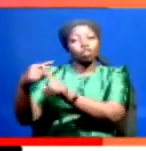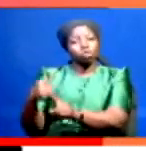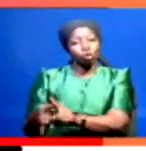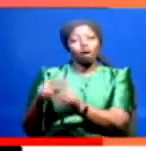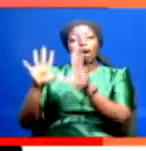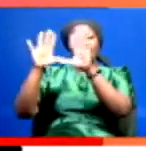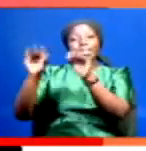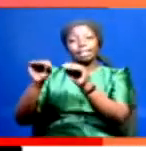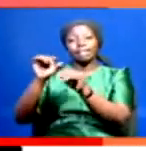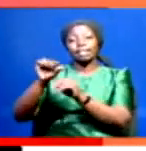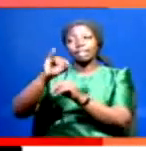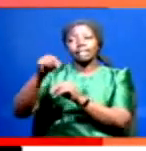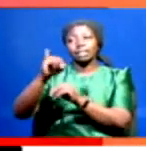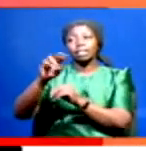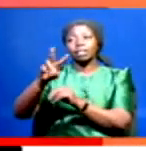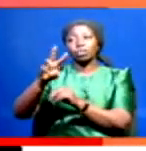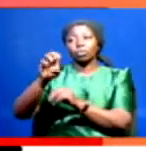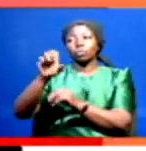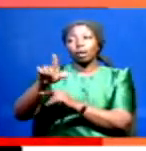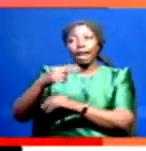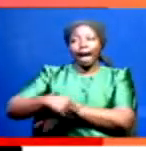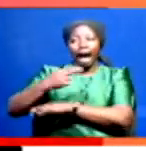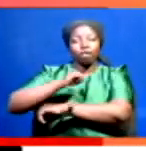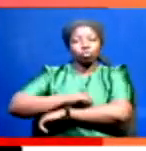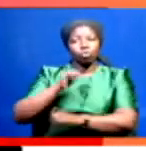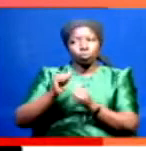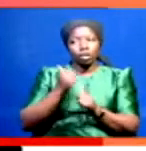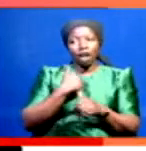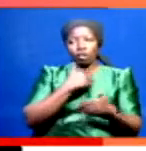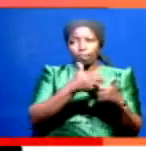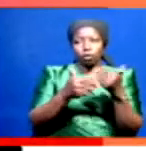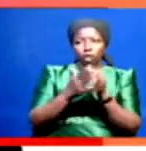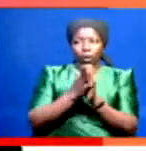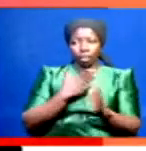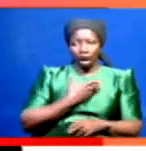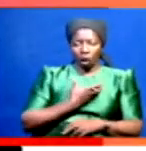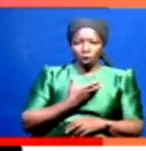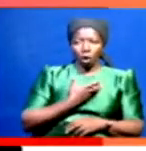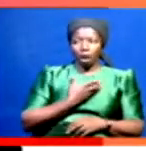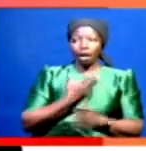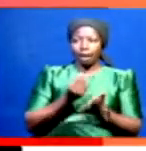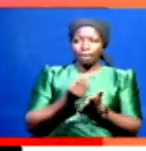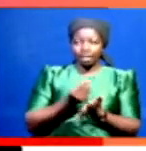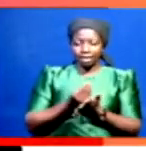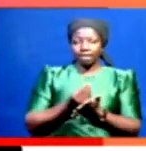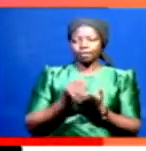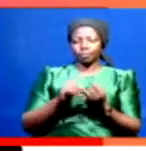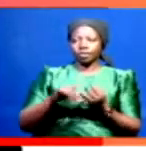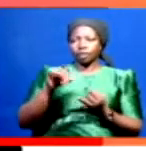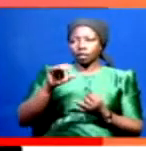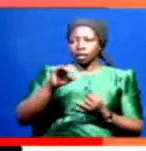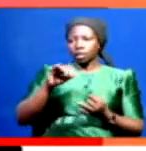School, which I have built with our own church resources in Kinangop. It is in the Njue Educational Center, which